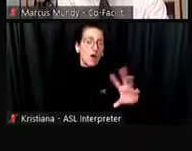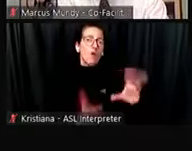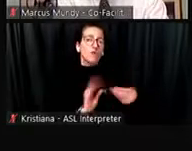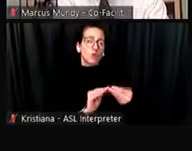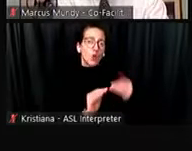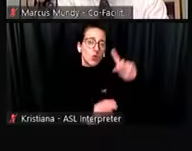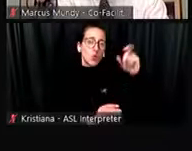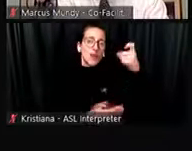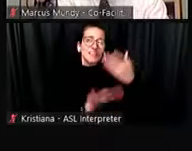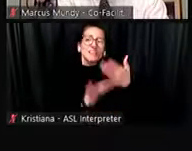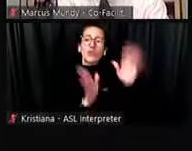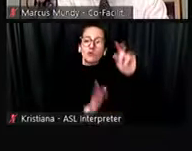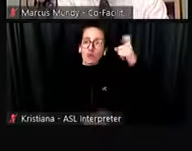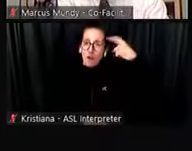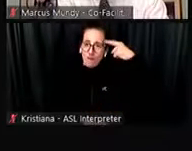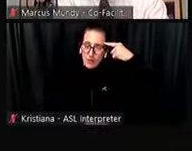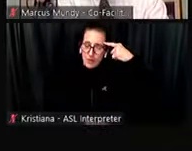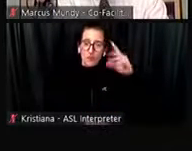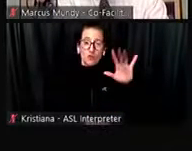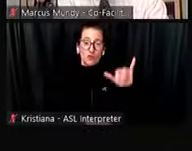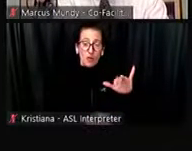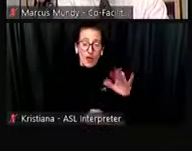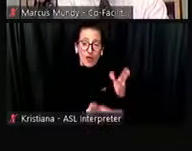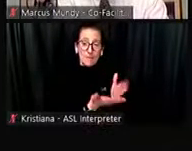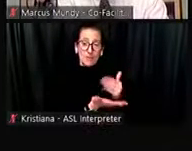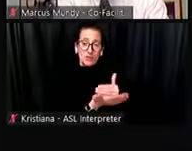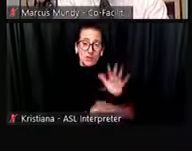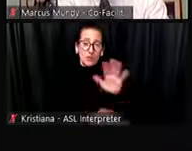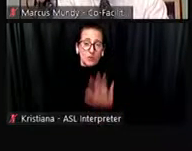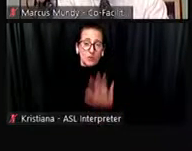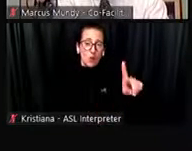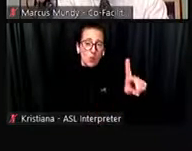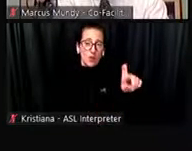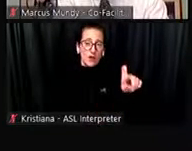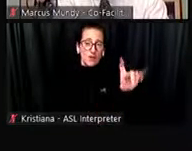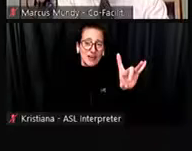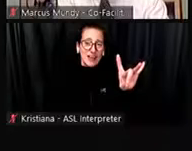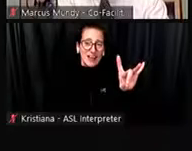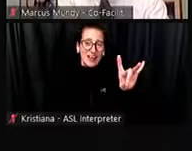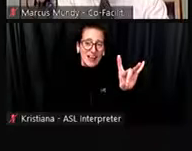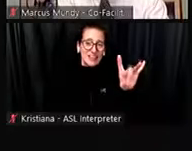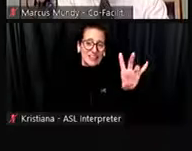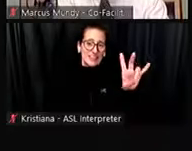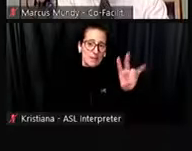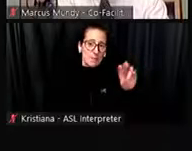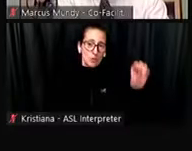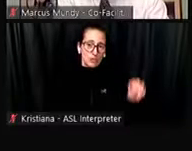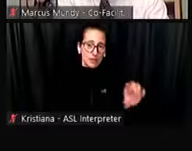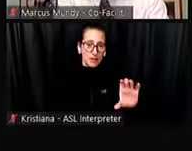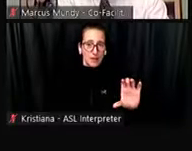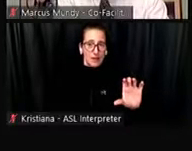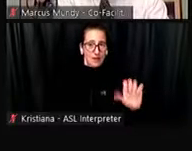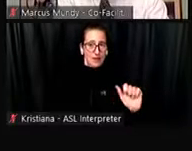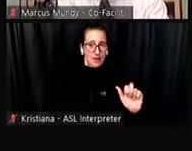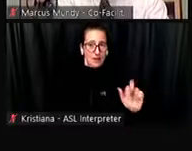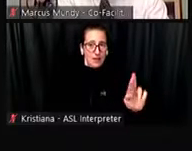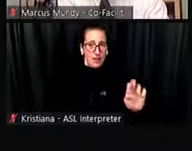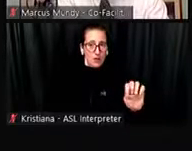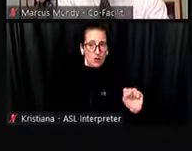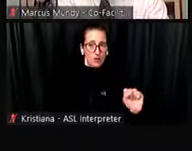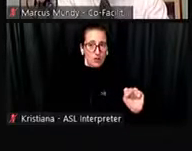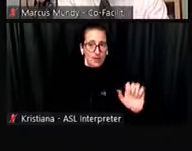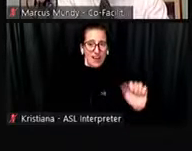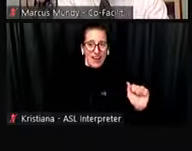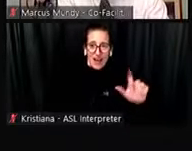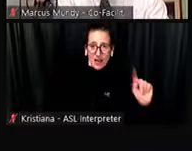government budget is about 187%, and the CARES Act alone at the bottom of this chart on the right-hand side is 104